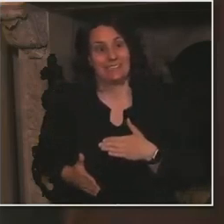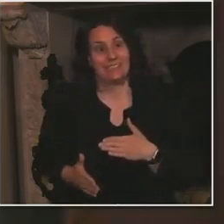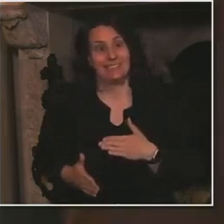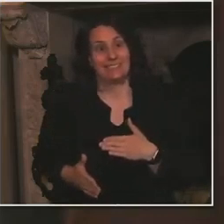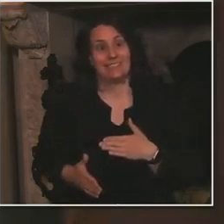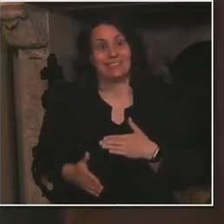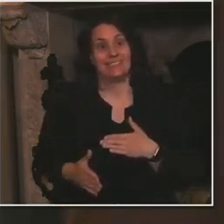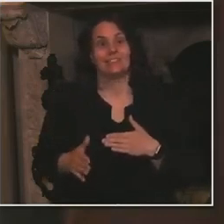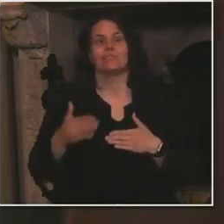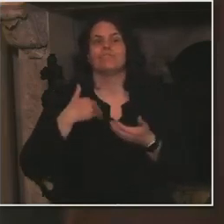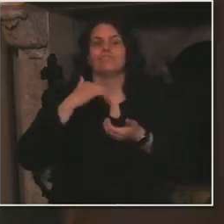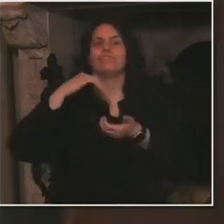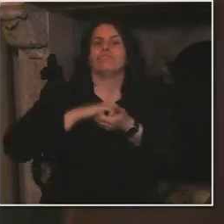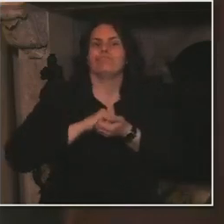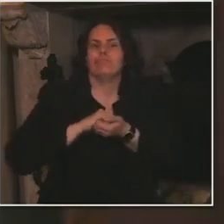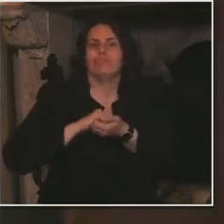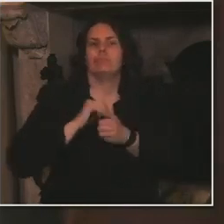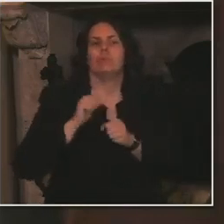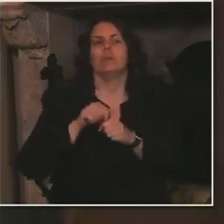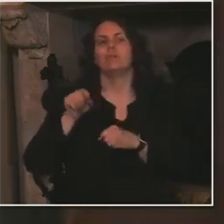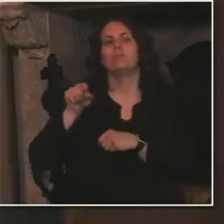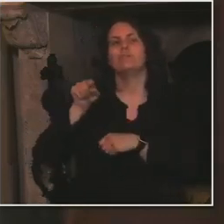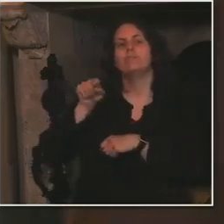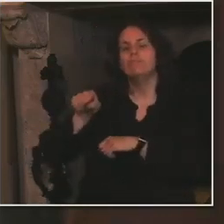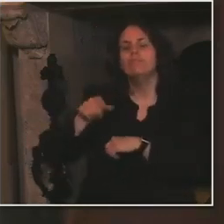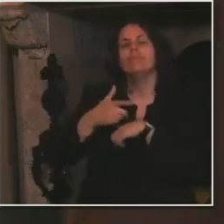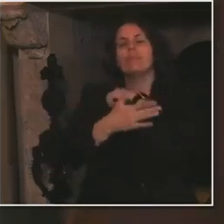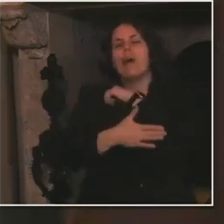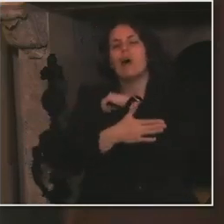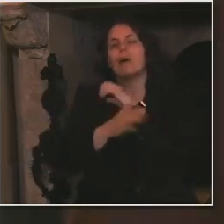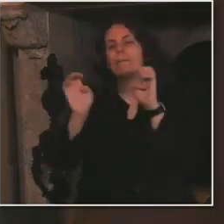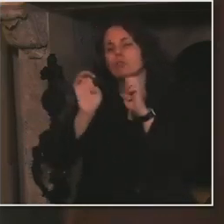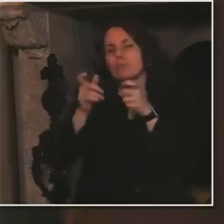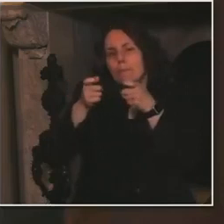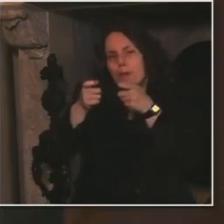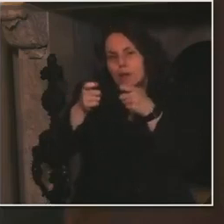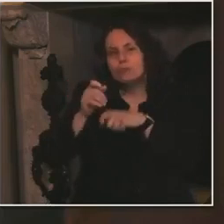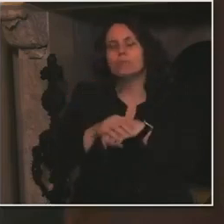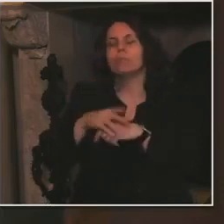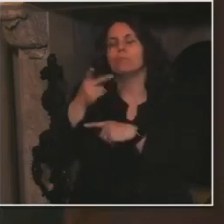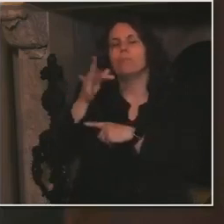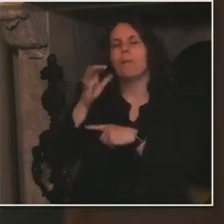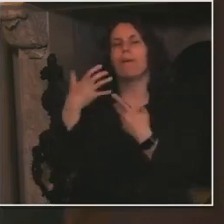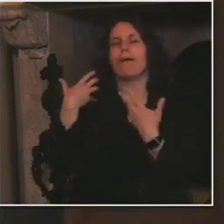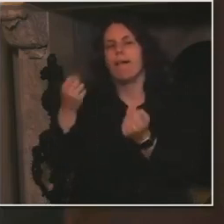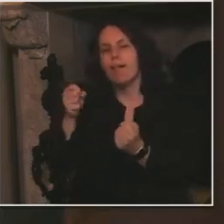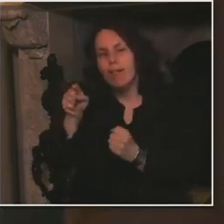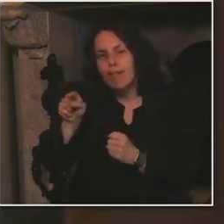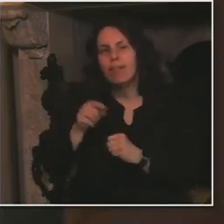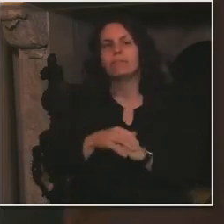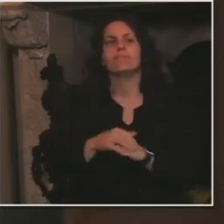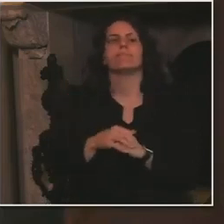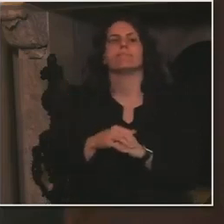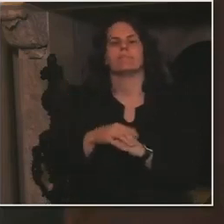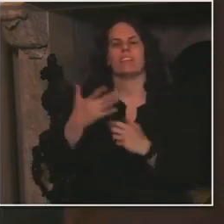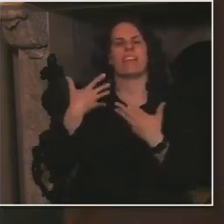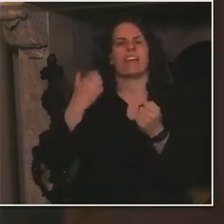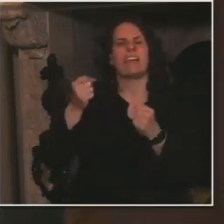with the county emergency management, county public health, the health systems in the region, local